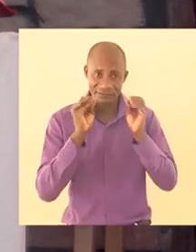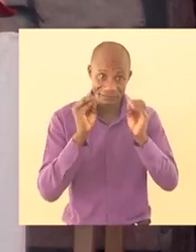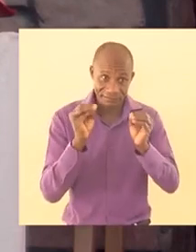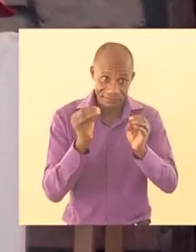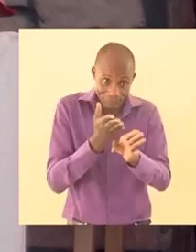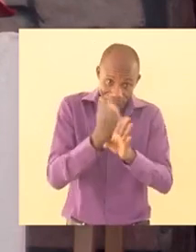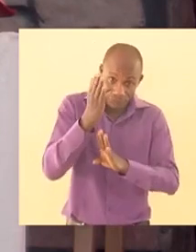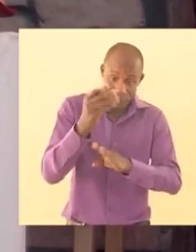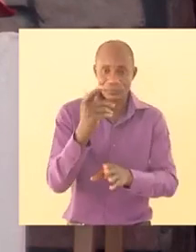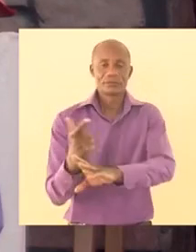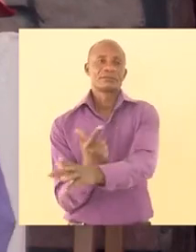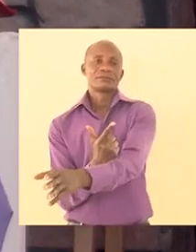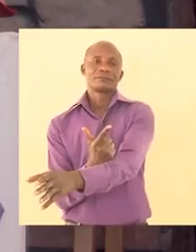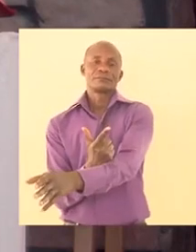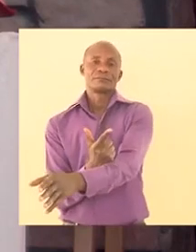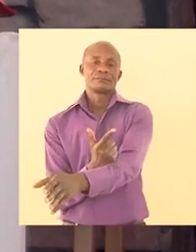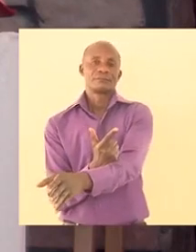lesson.